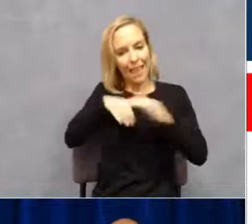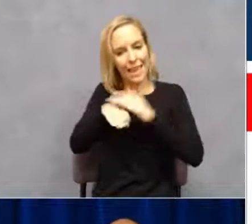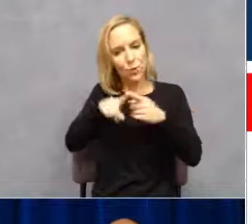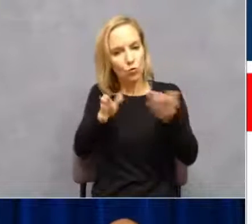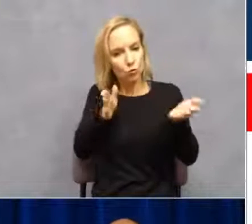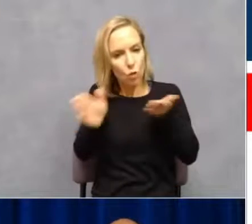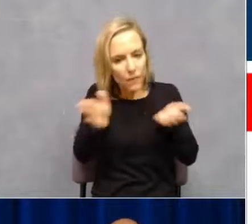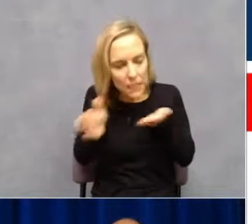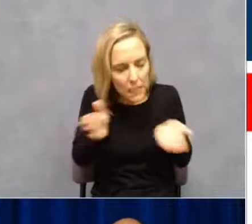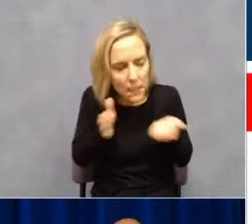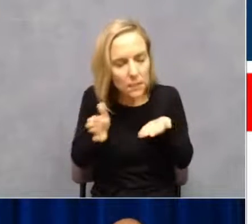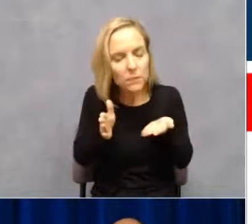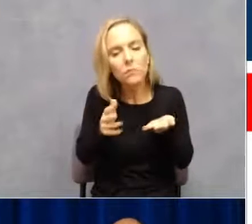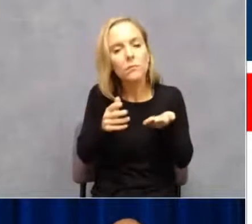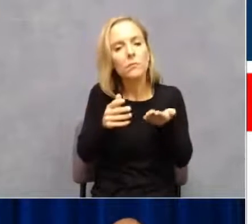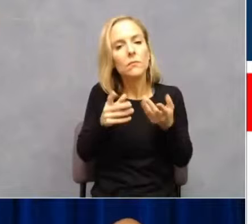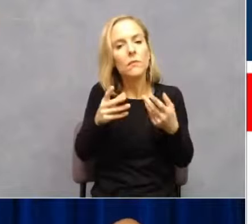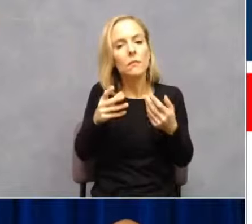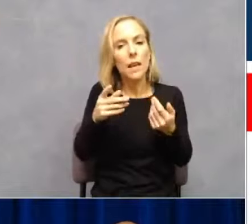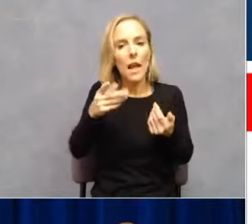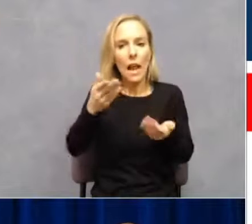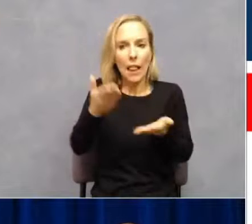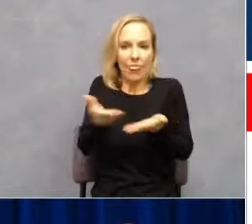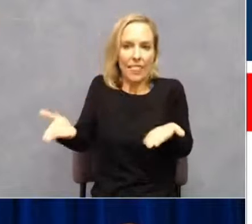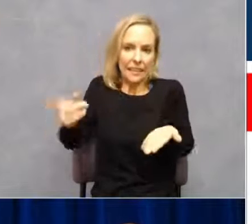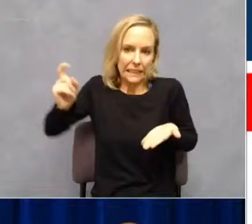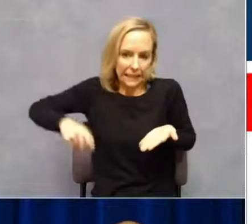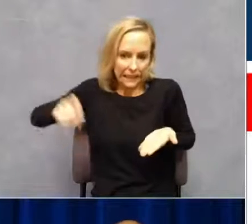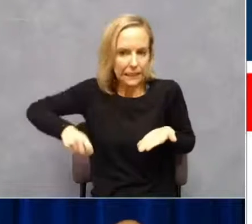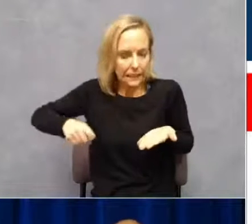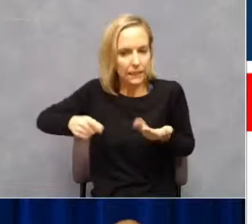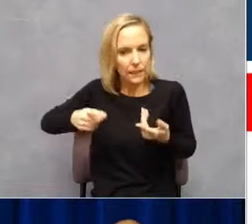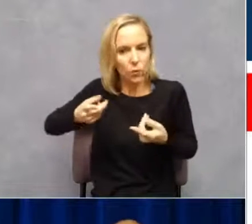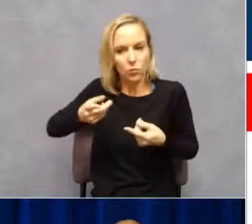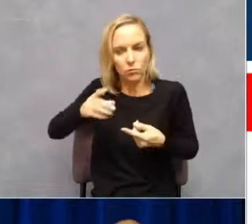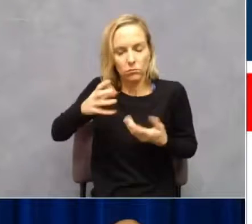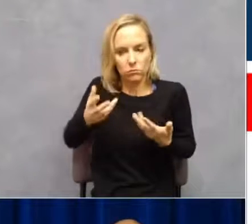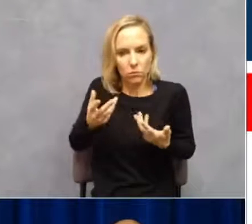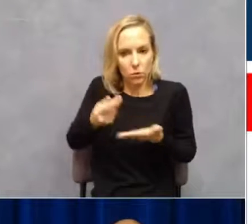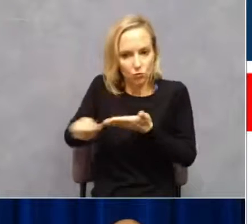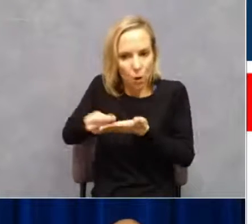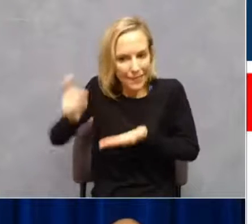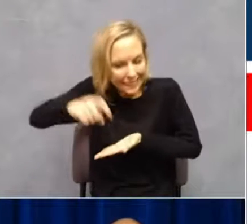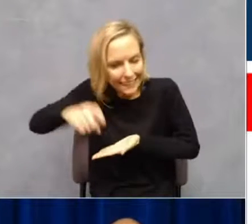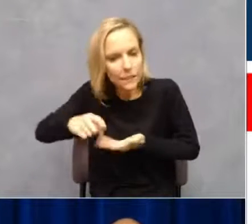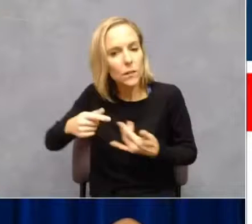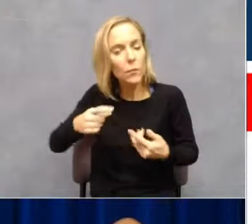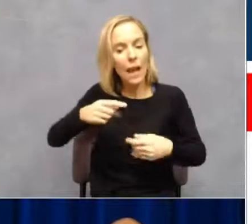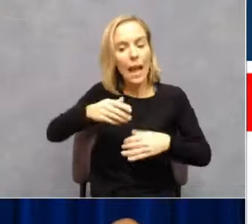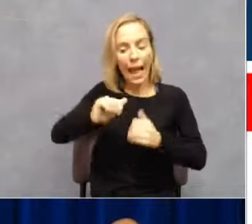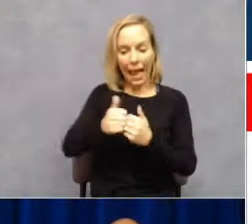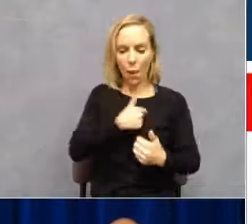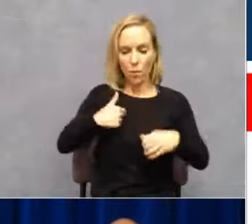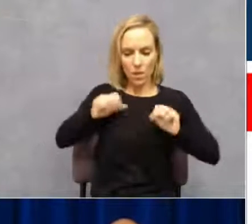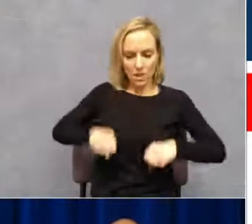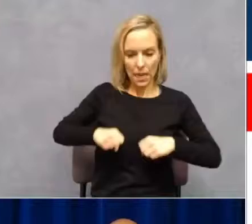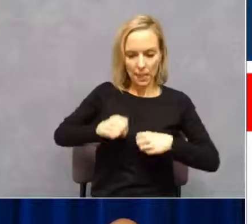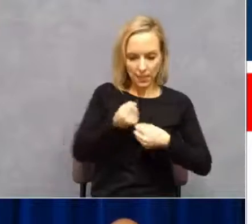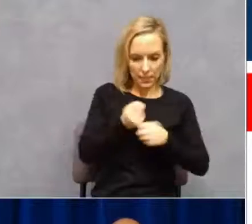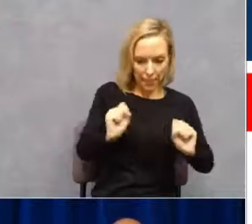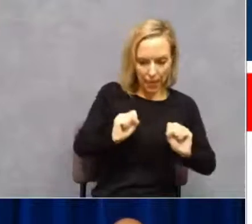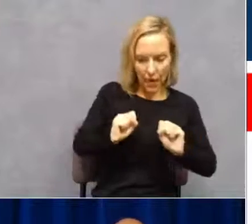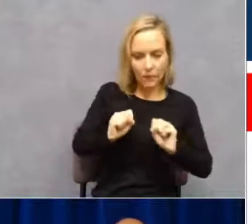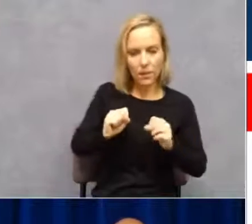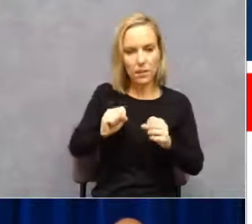the products that they need and want to consume. But in order to keep ourselves safe, in order to minimize this burden of